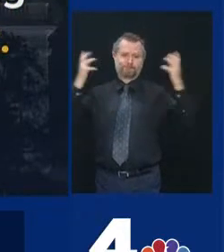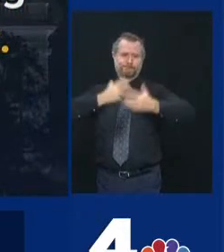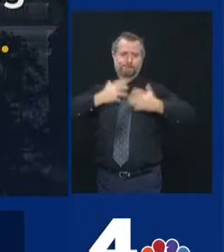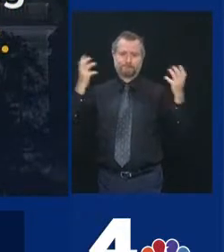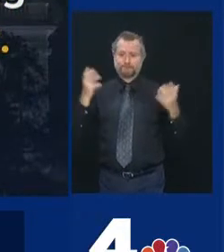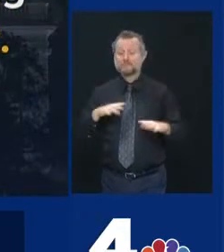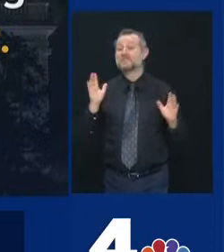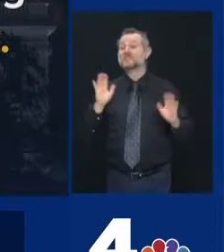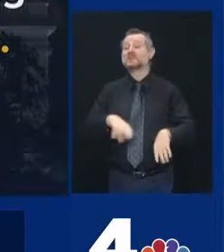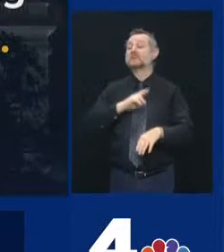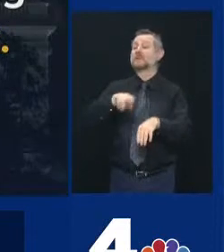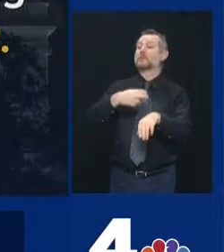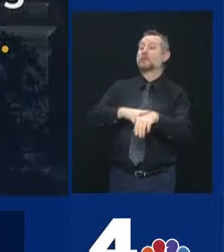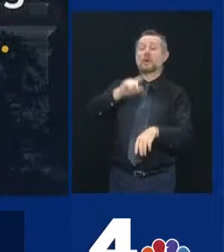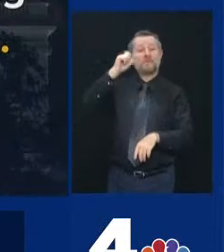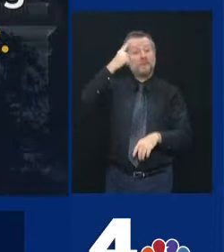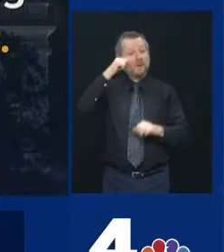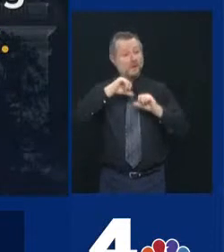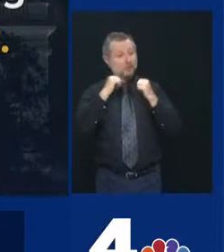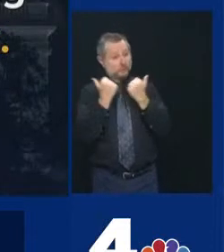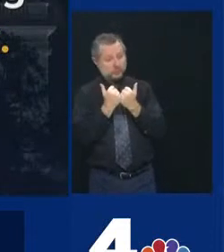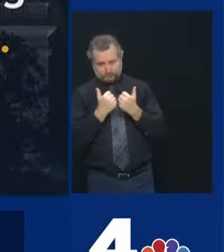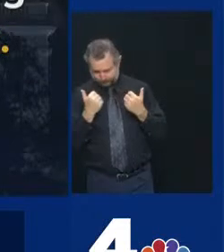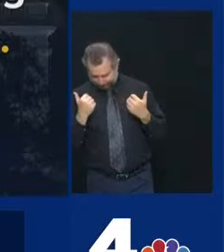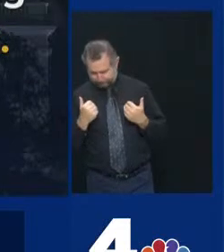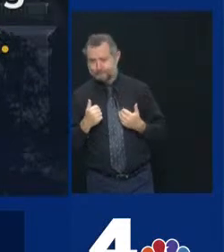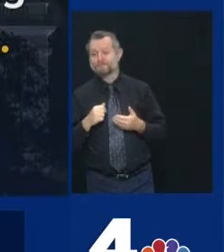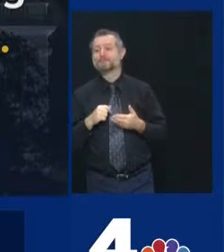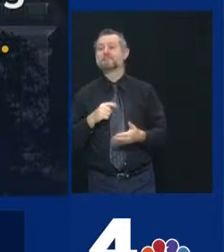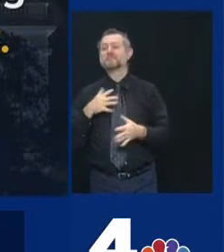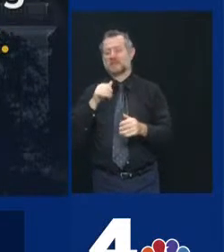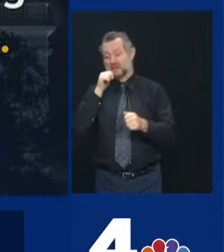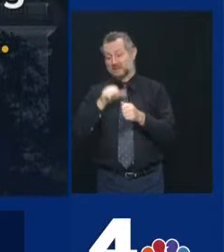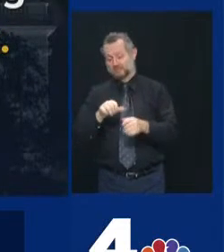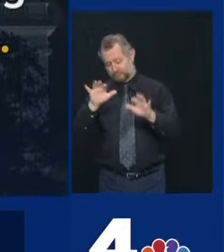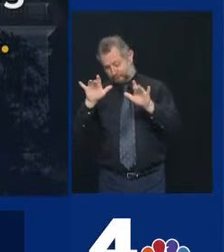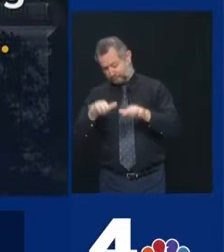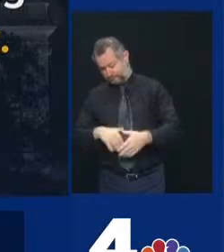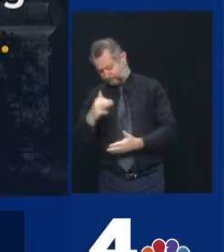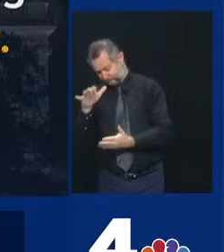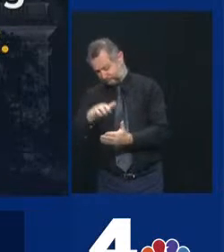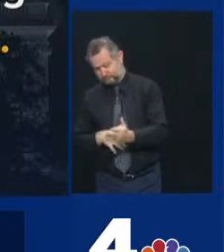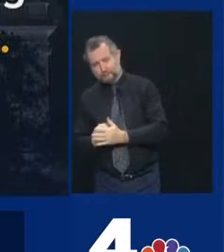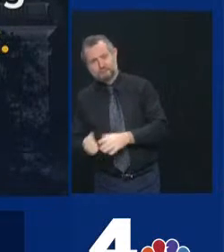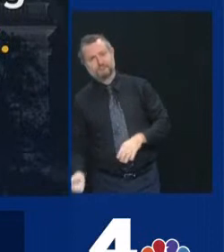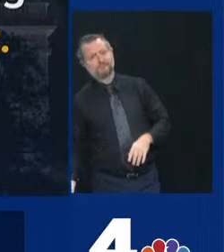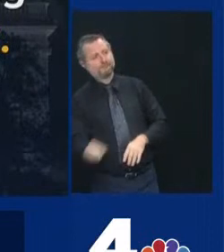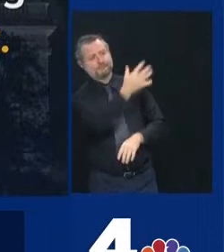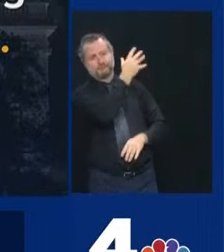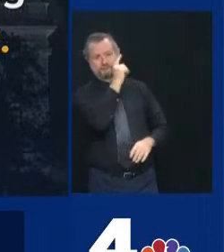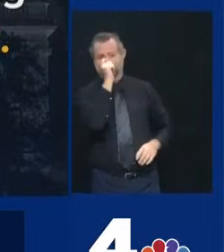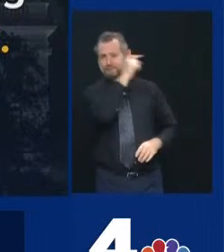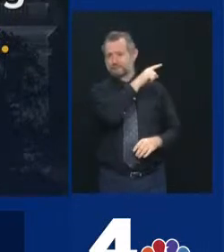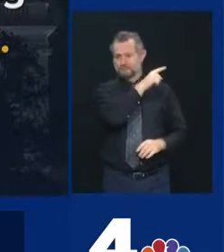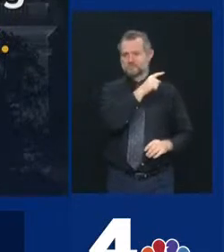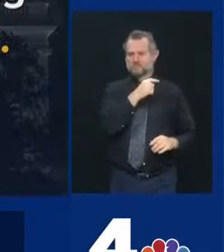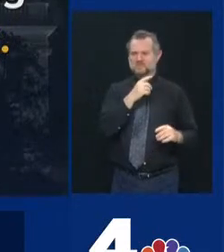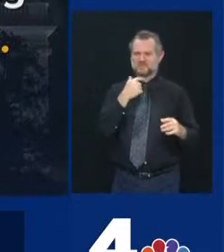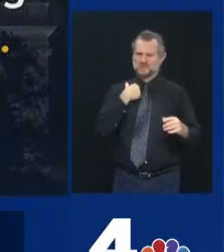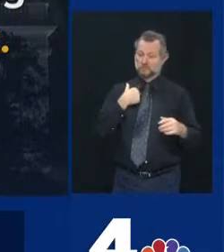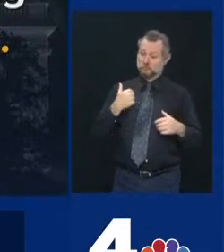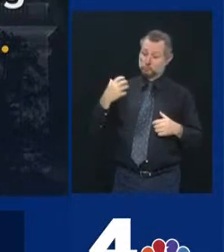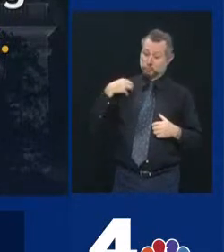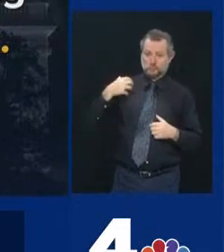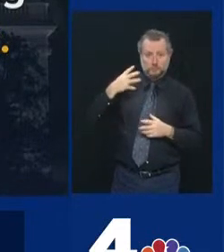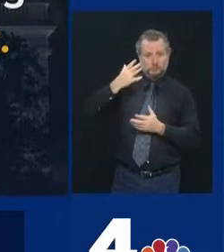Governors Association sent a letter to the President of the United States. I am the chairman this